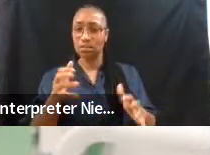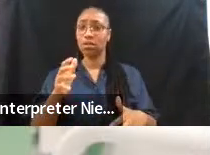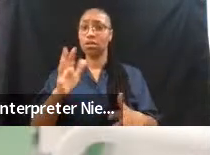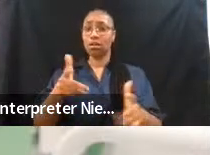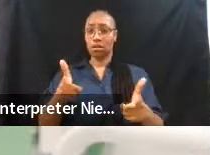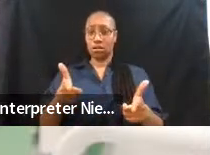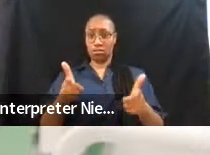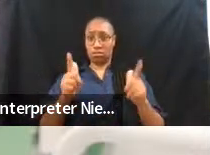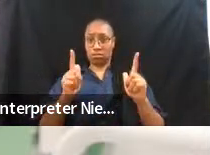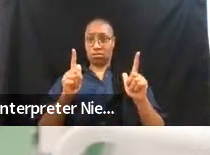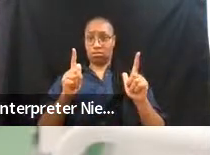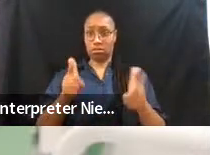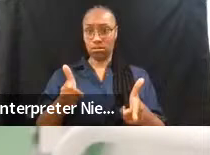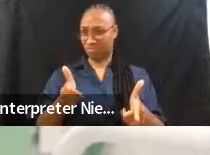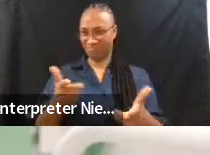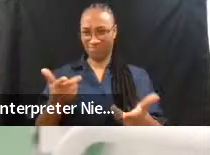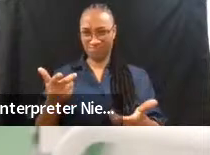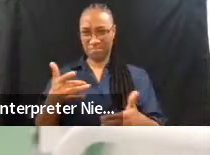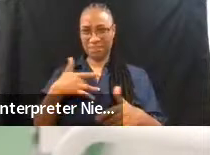this can be incredibly painful.